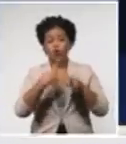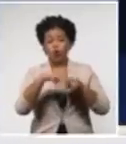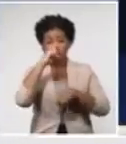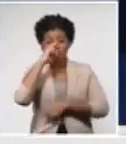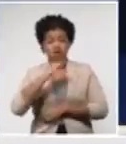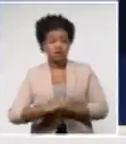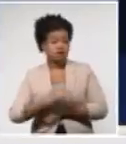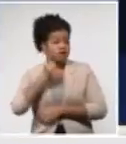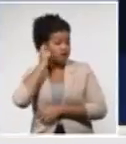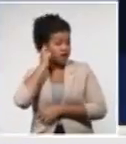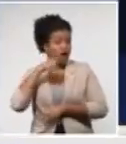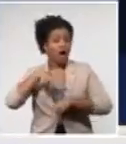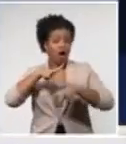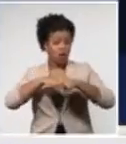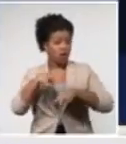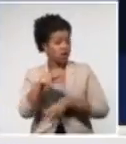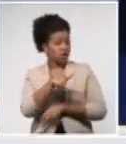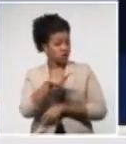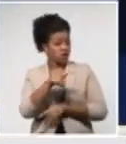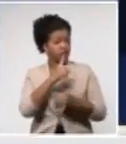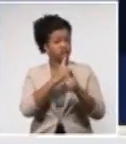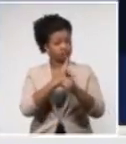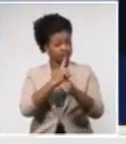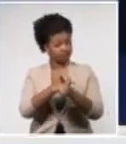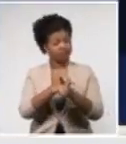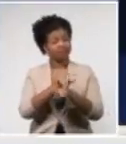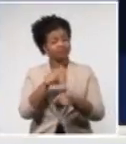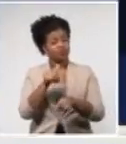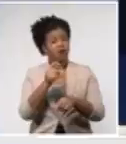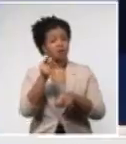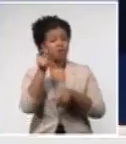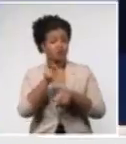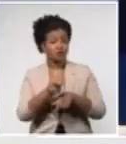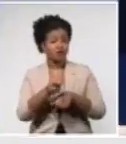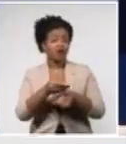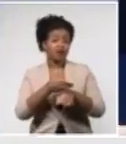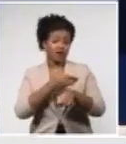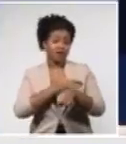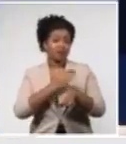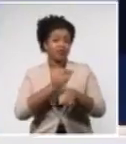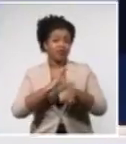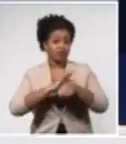Havana, 7-year-old girl, positive case contact, as well as a